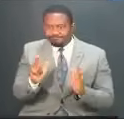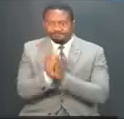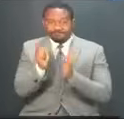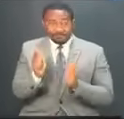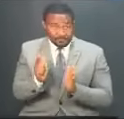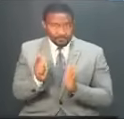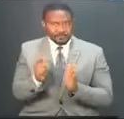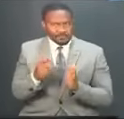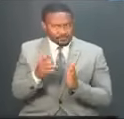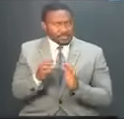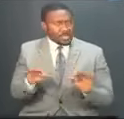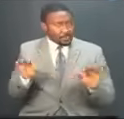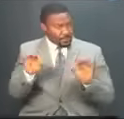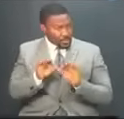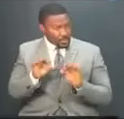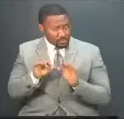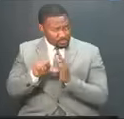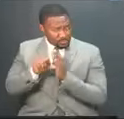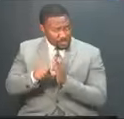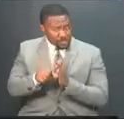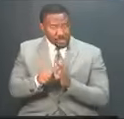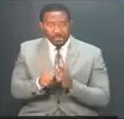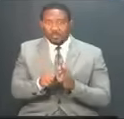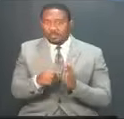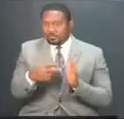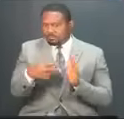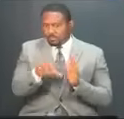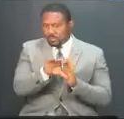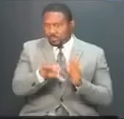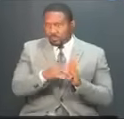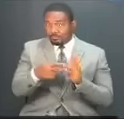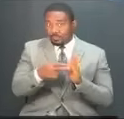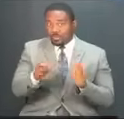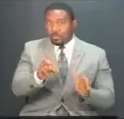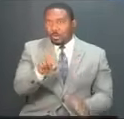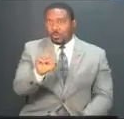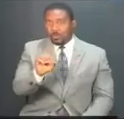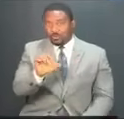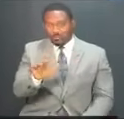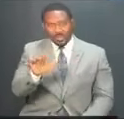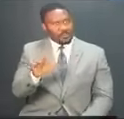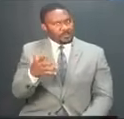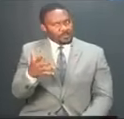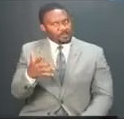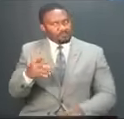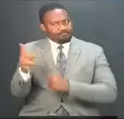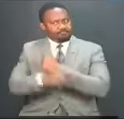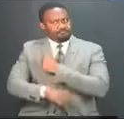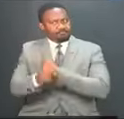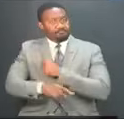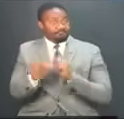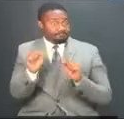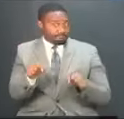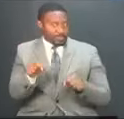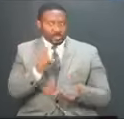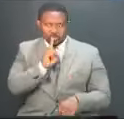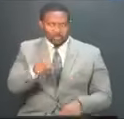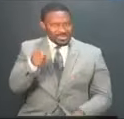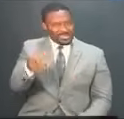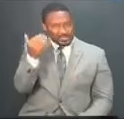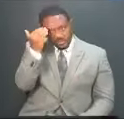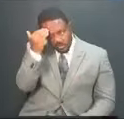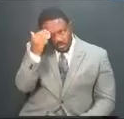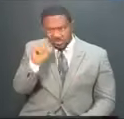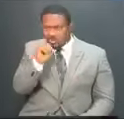to emphasize that Article 105 is penal in nature. Should the honorable member know that he